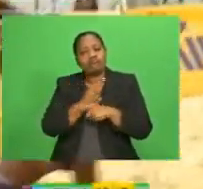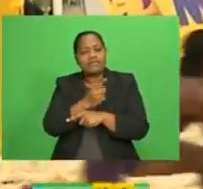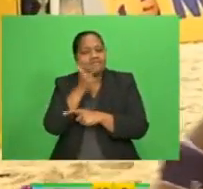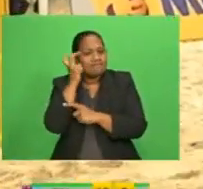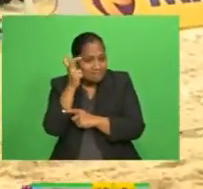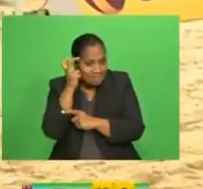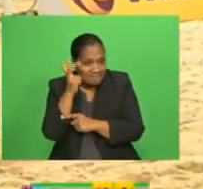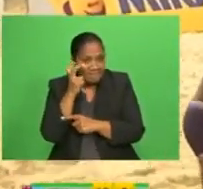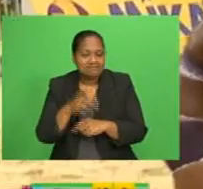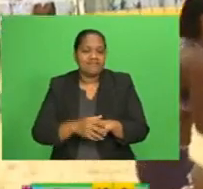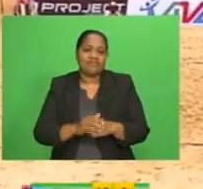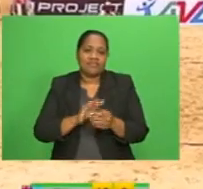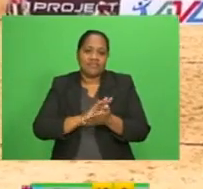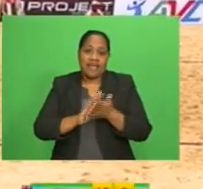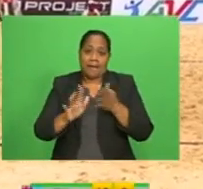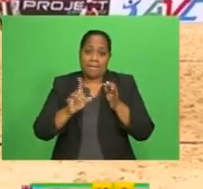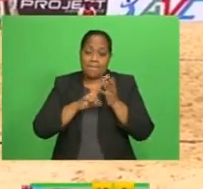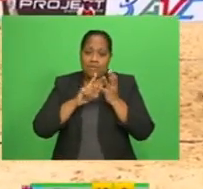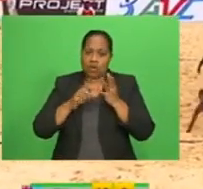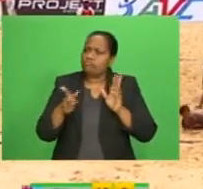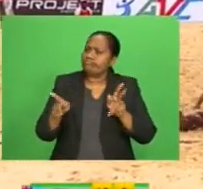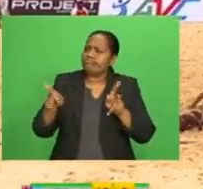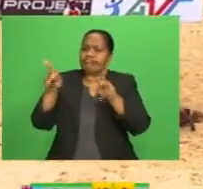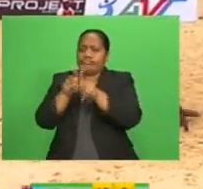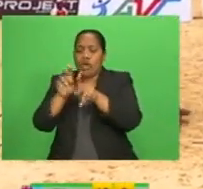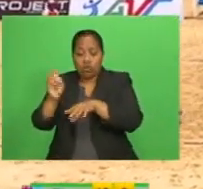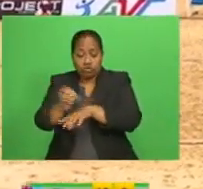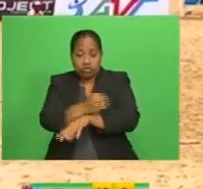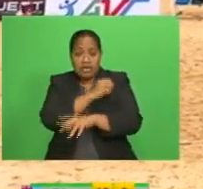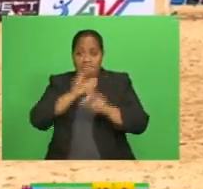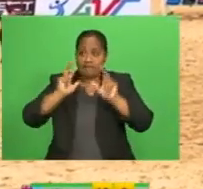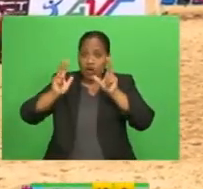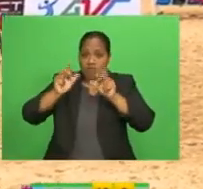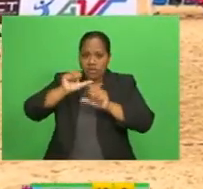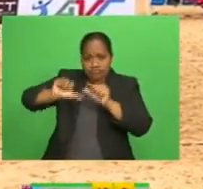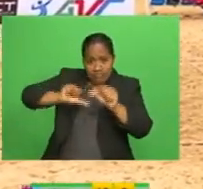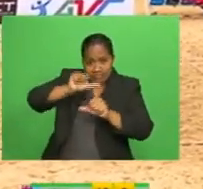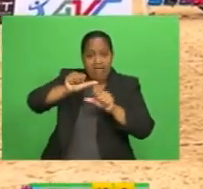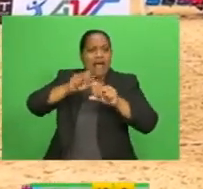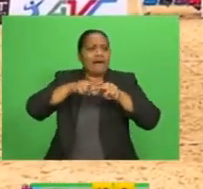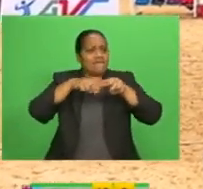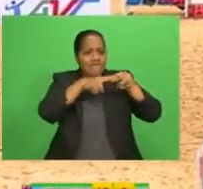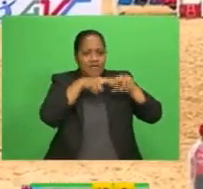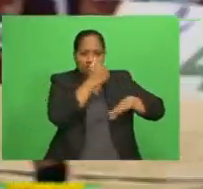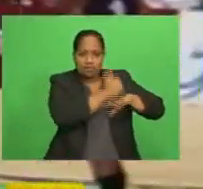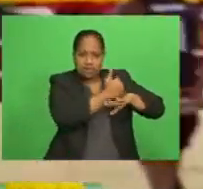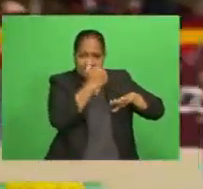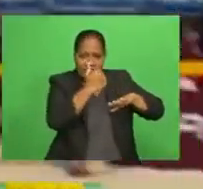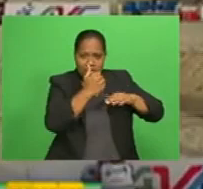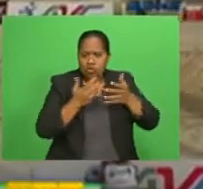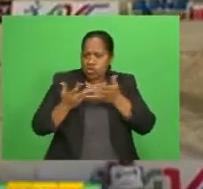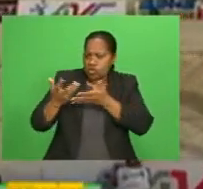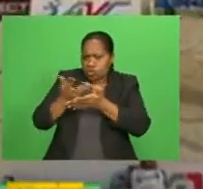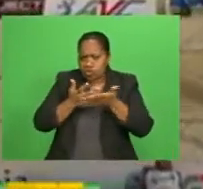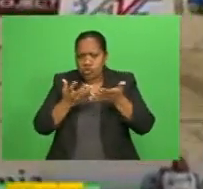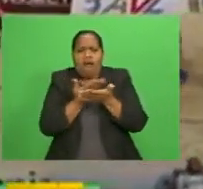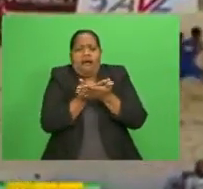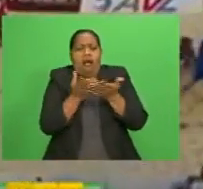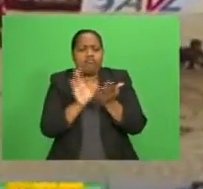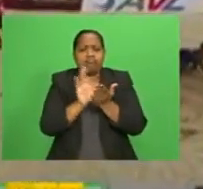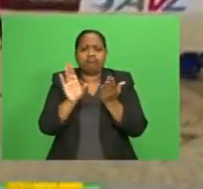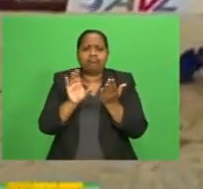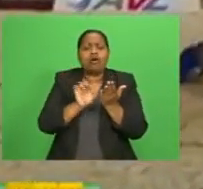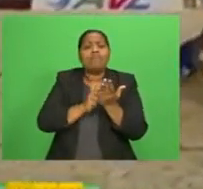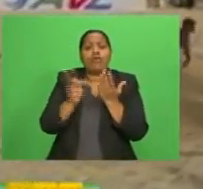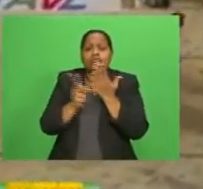HPU will be in partnership between the Oceania Volleyball Association and the Fijian government. Discussions on how the project will be funded and